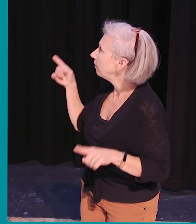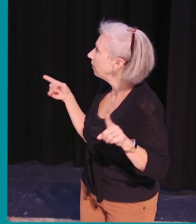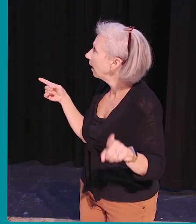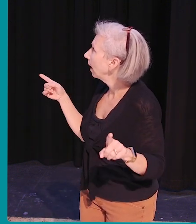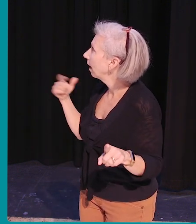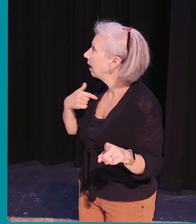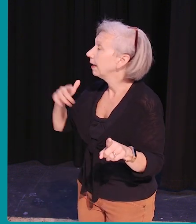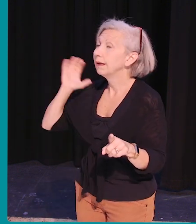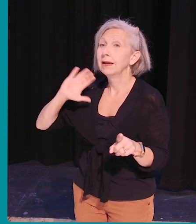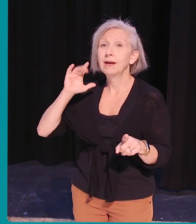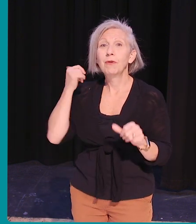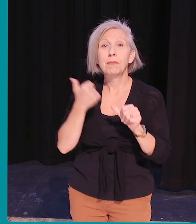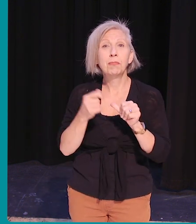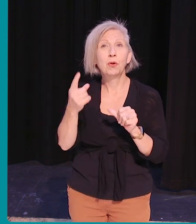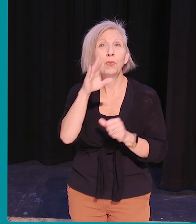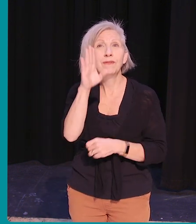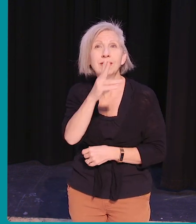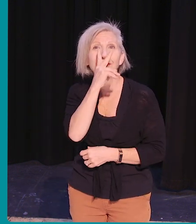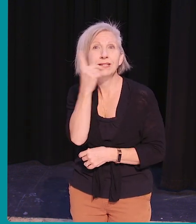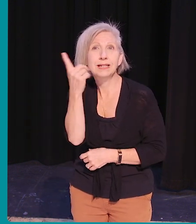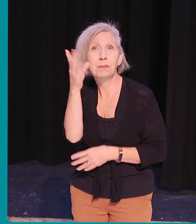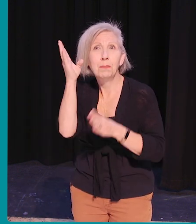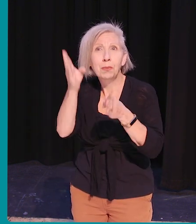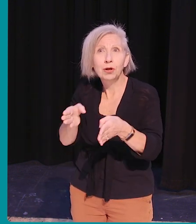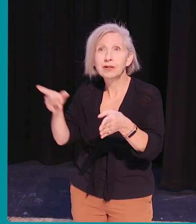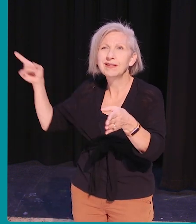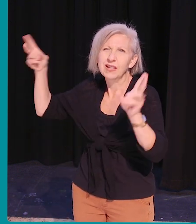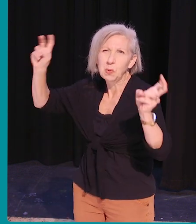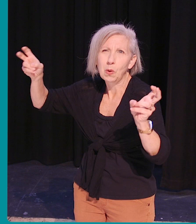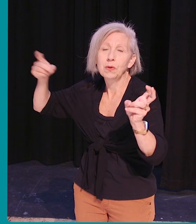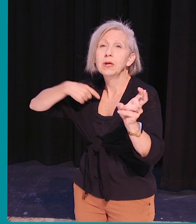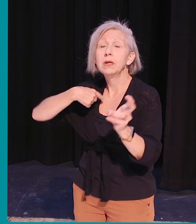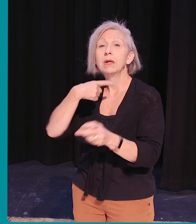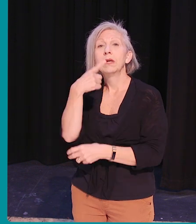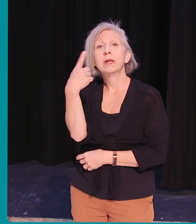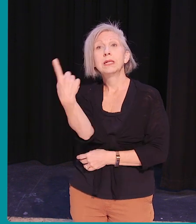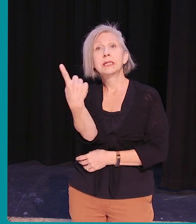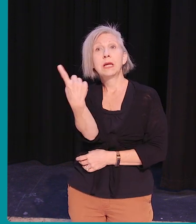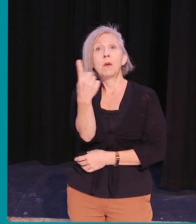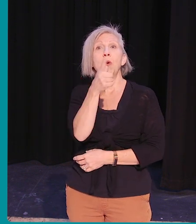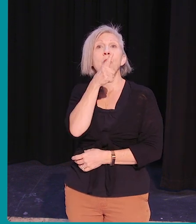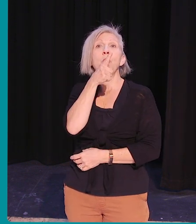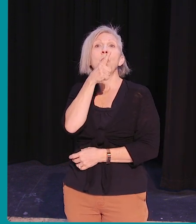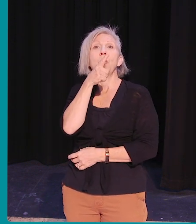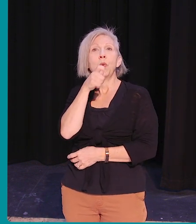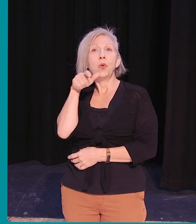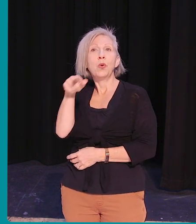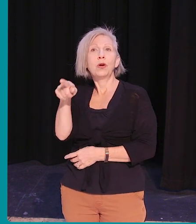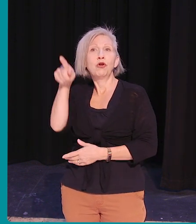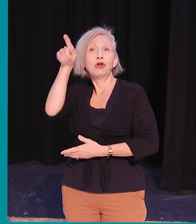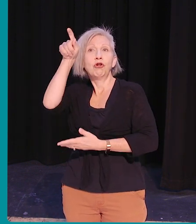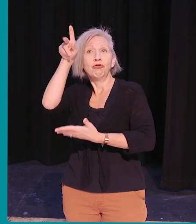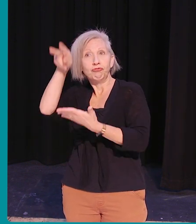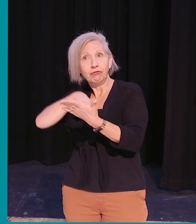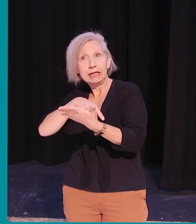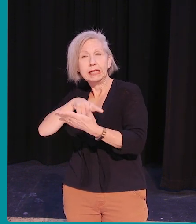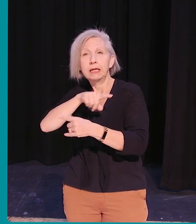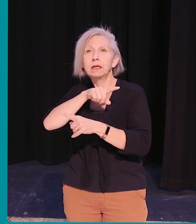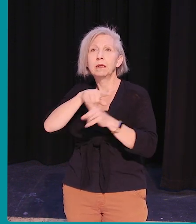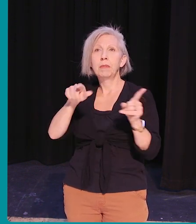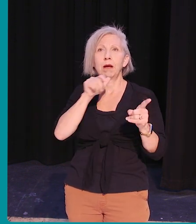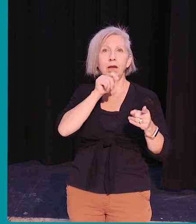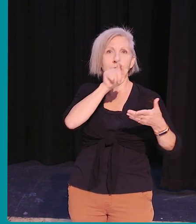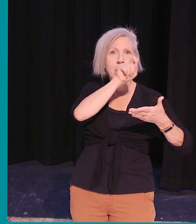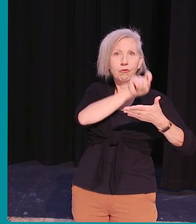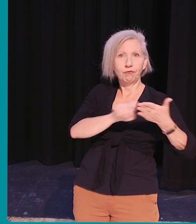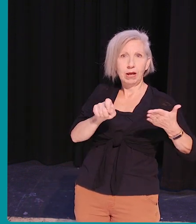write. So, why are we focused on consumption with our students instead of also focusing on production? When do our kids get to